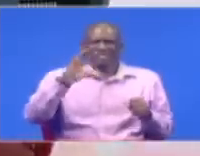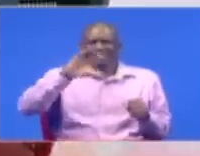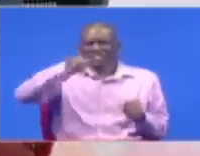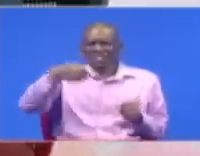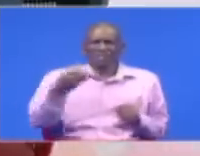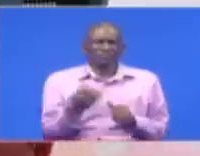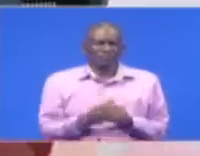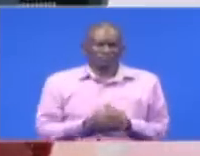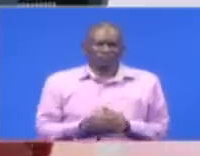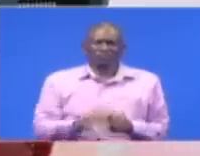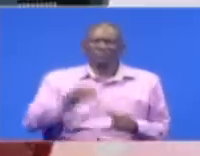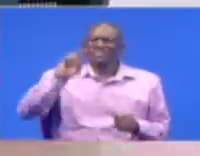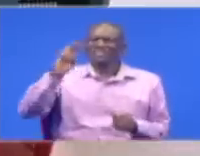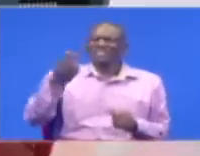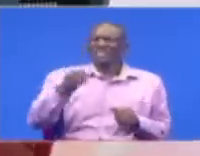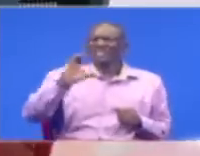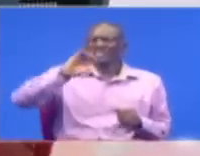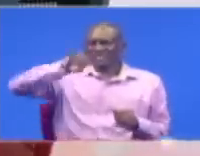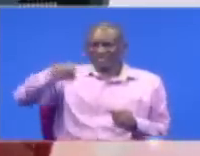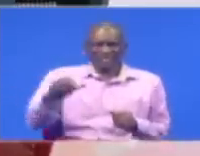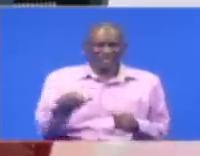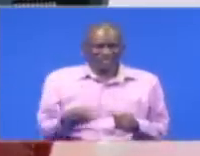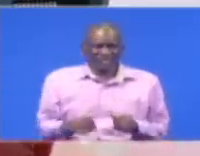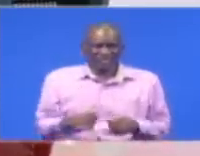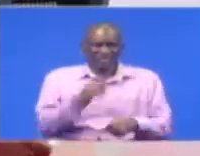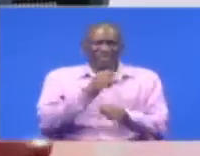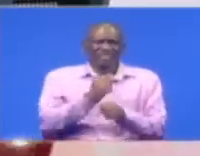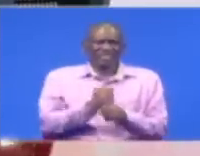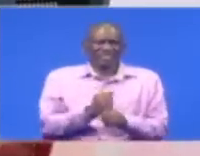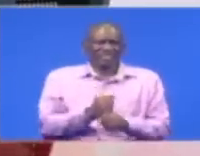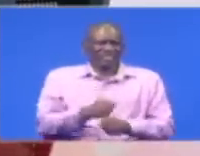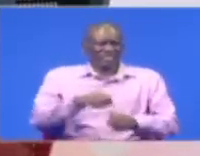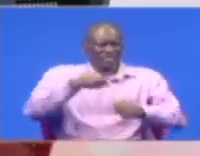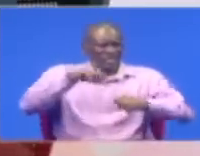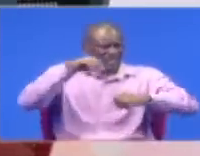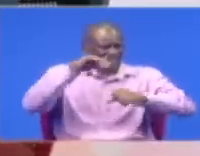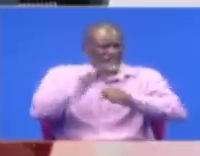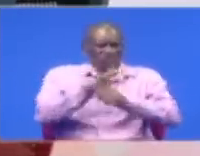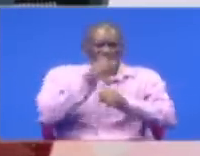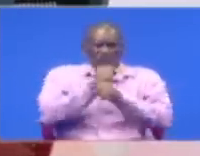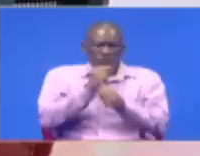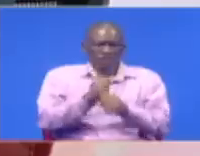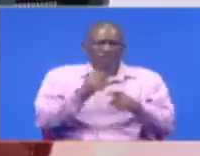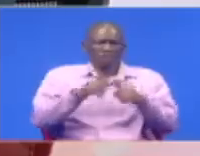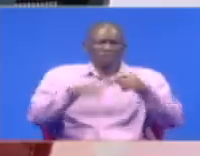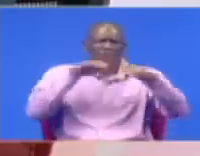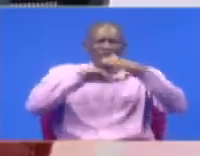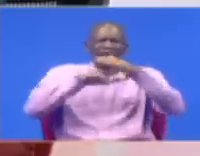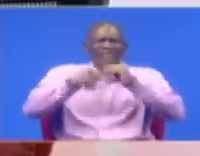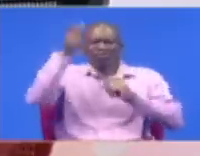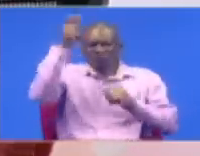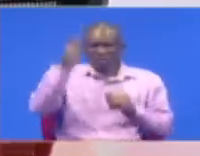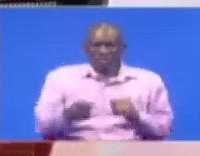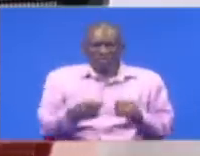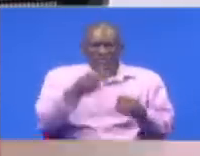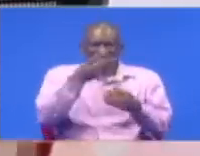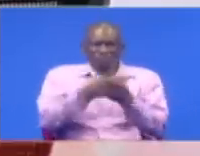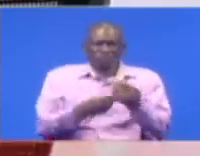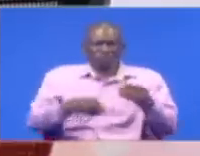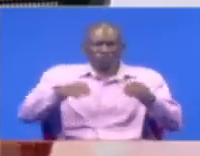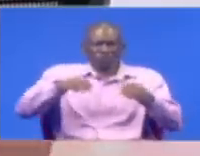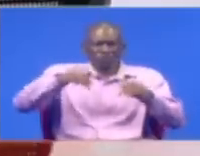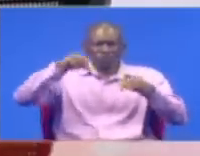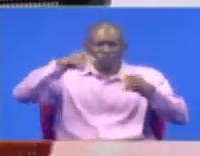Justice. Second Chief Justice did as much as he could. But access to justice is both